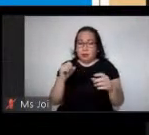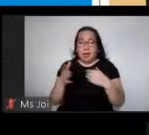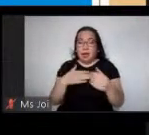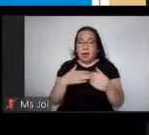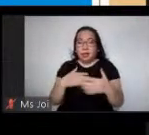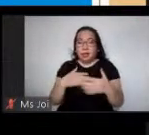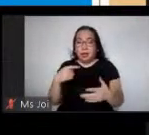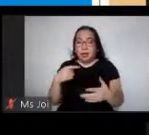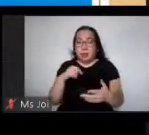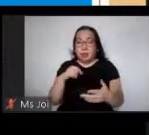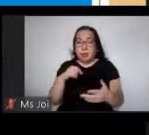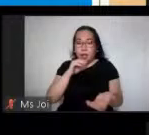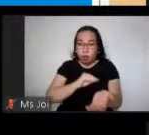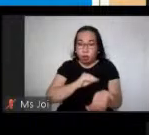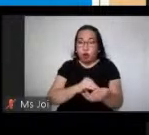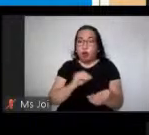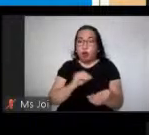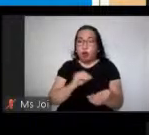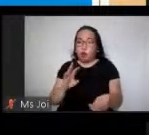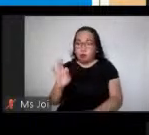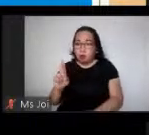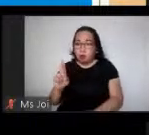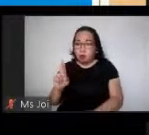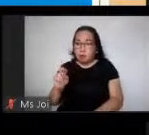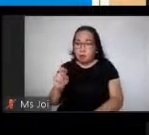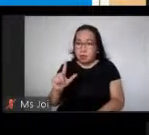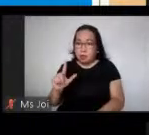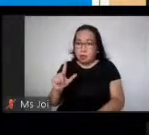frontliner, syempre, we are part of a community.